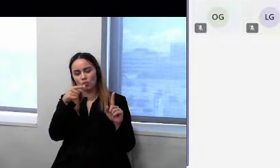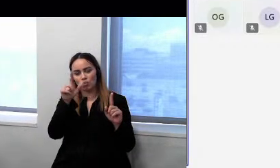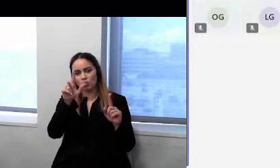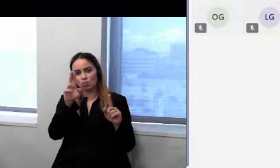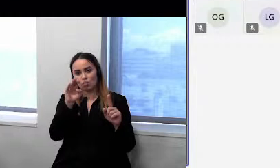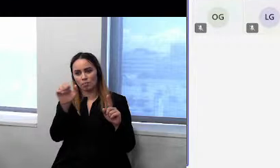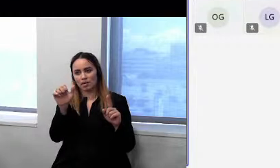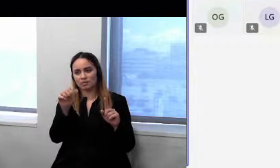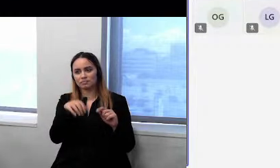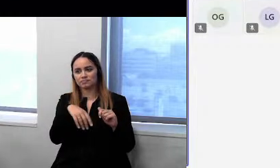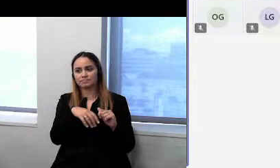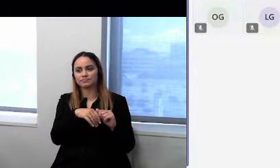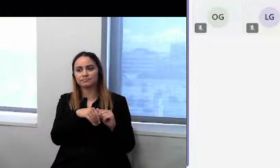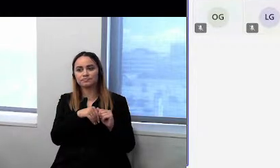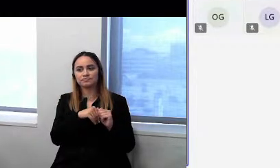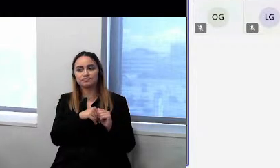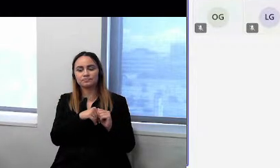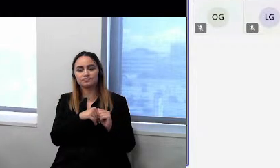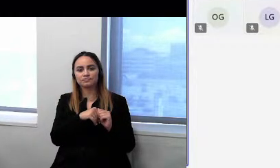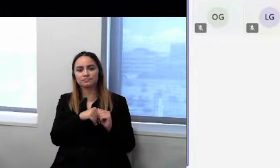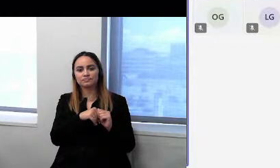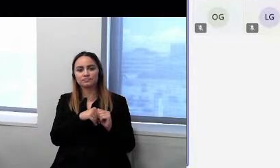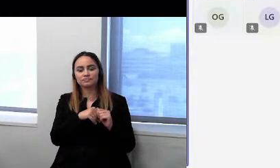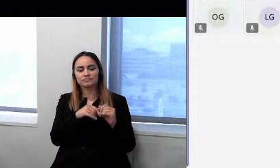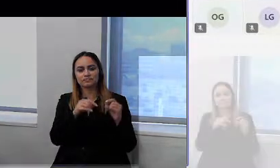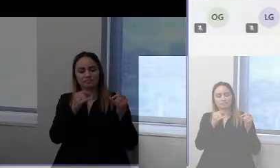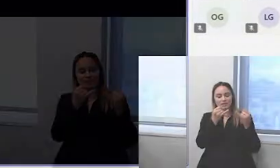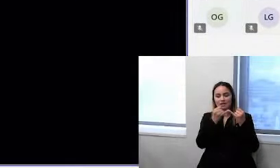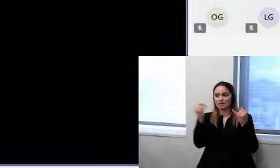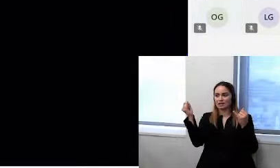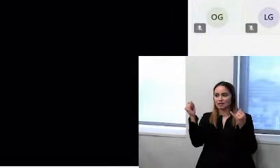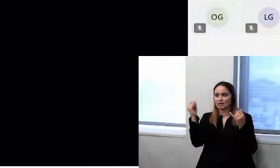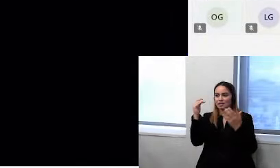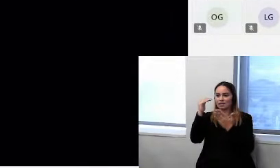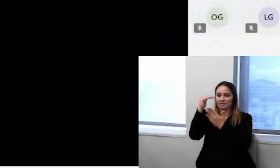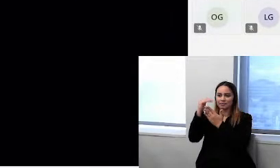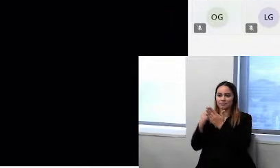Yes. Line 73.